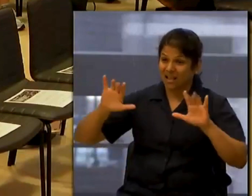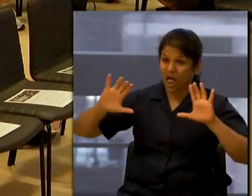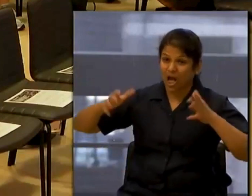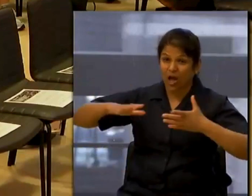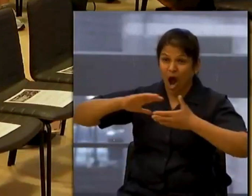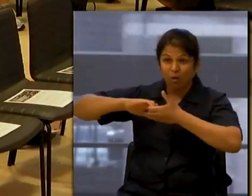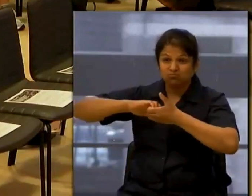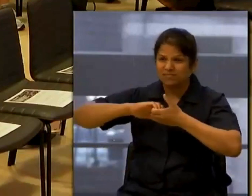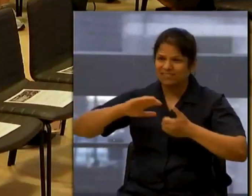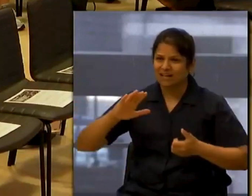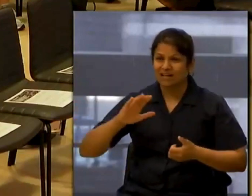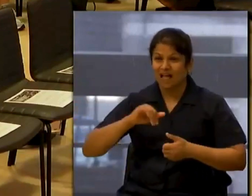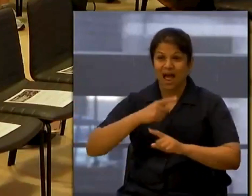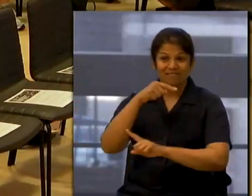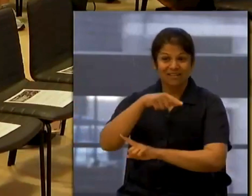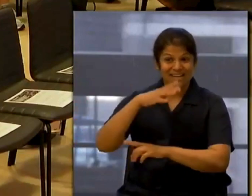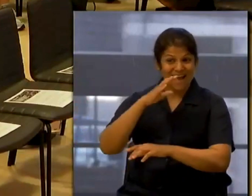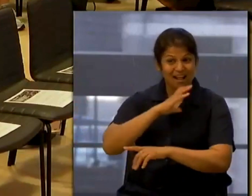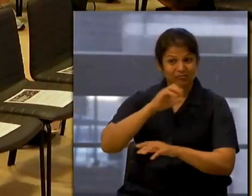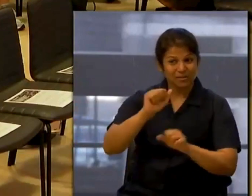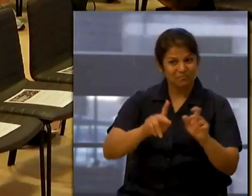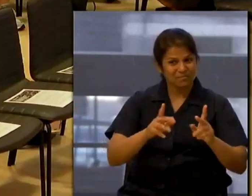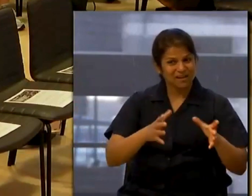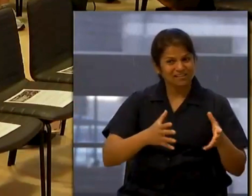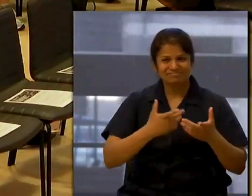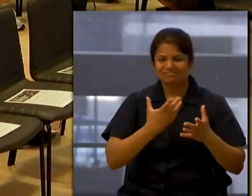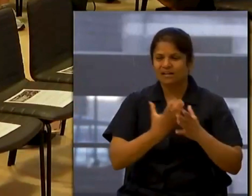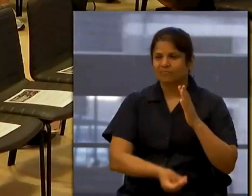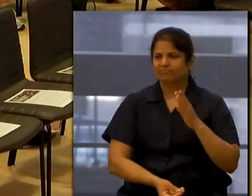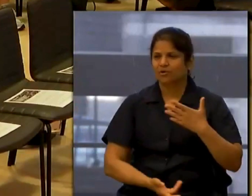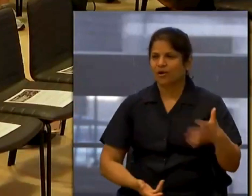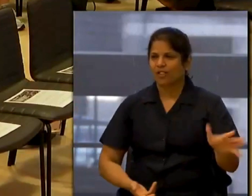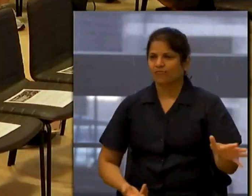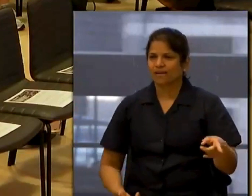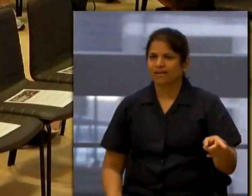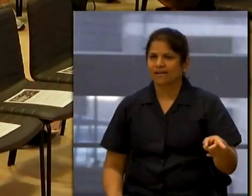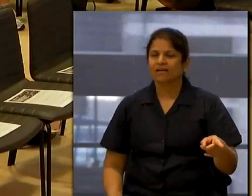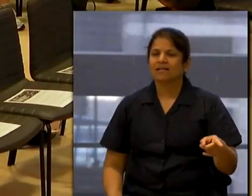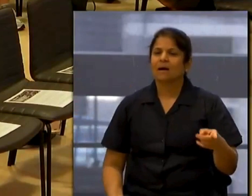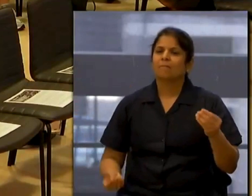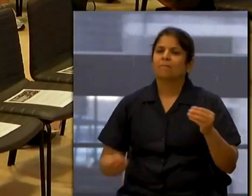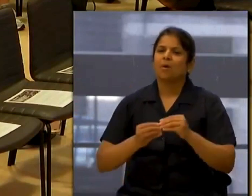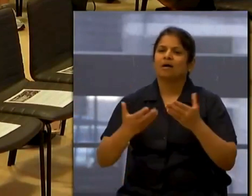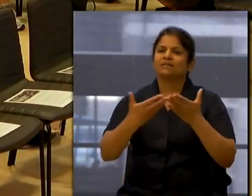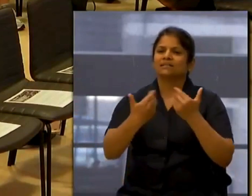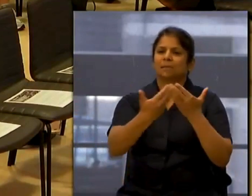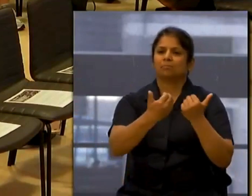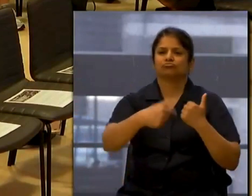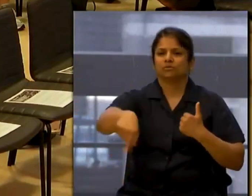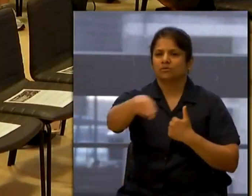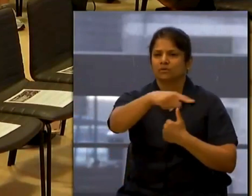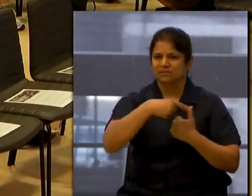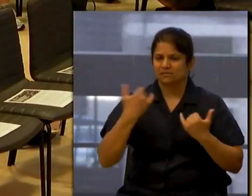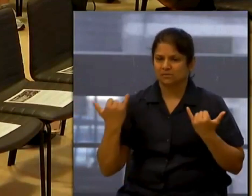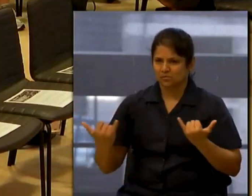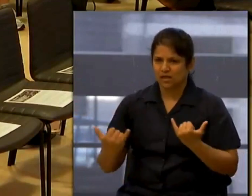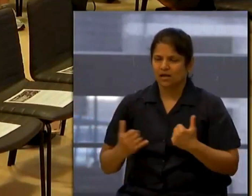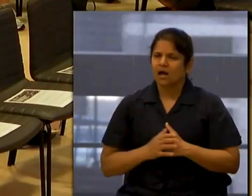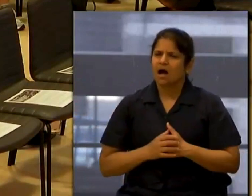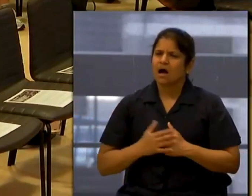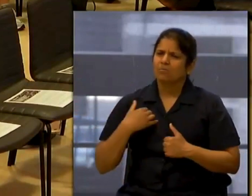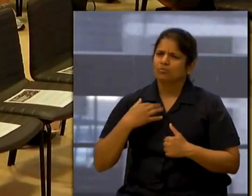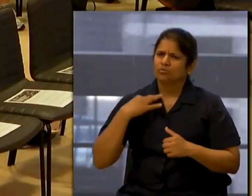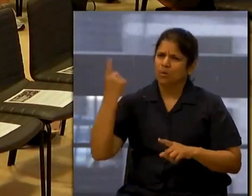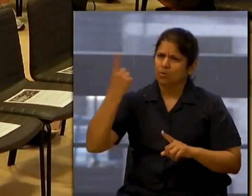so the aging movement across borders is a bit more nascent at the moment. I'm curious to see how in your own work